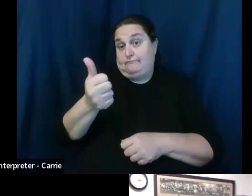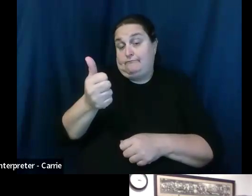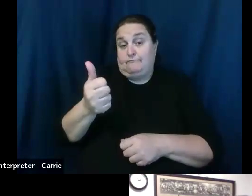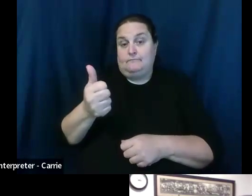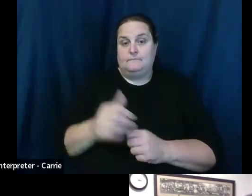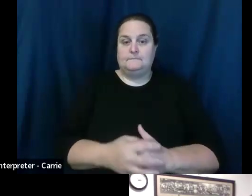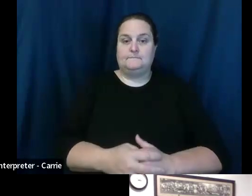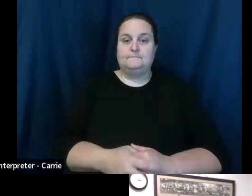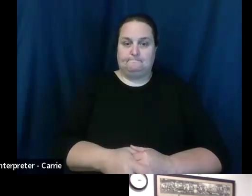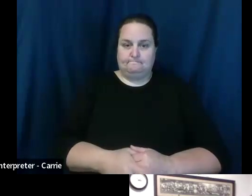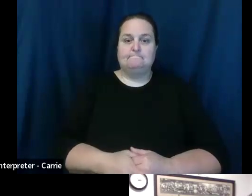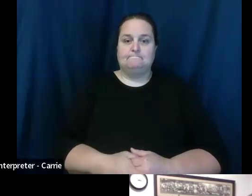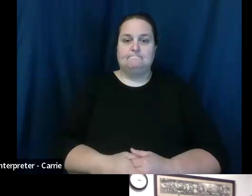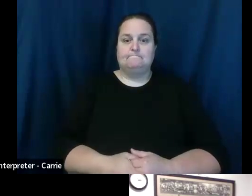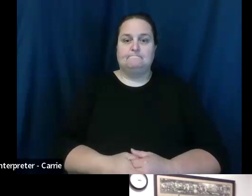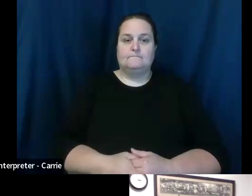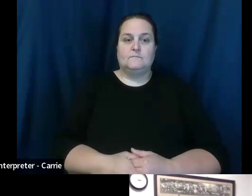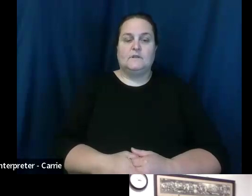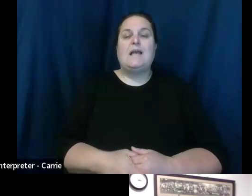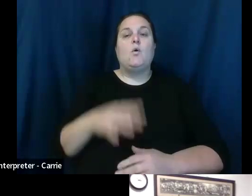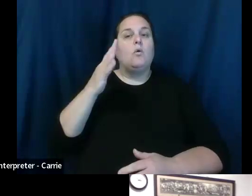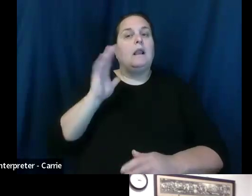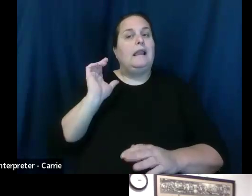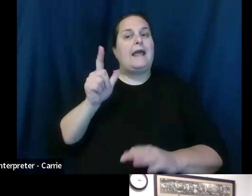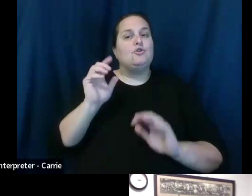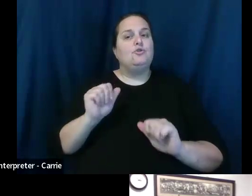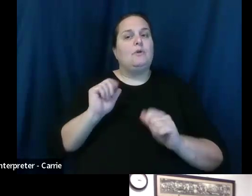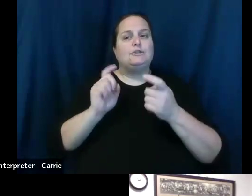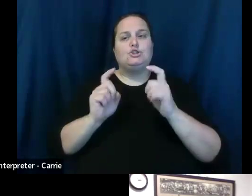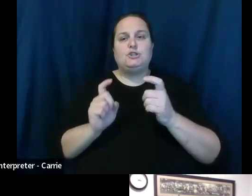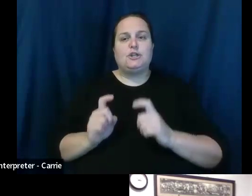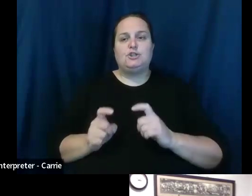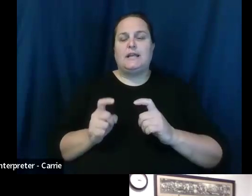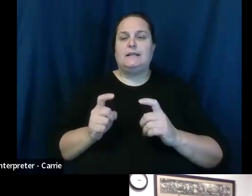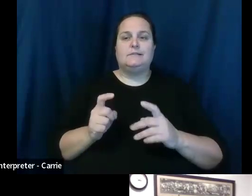Yes, absolutely. You can always come back in, change things up.